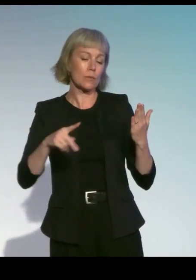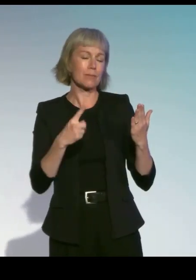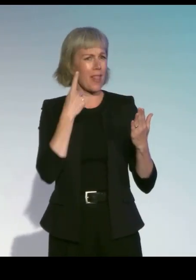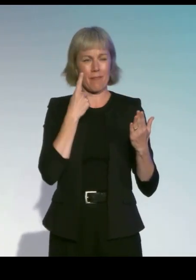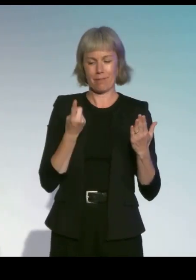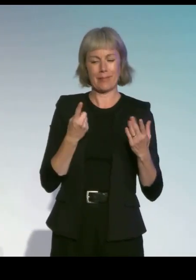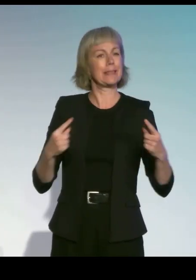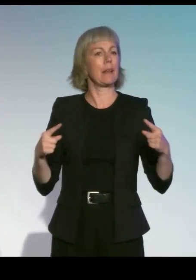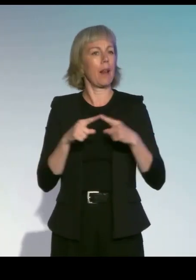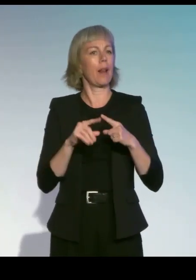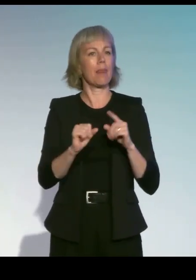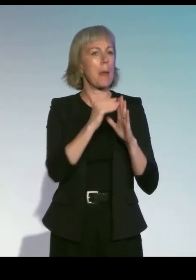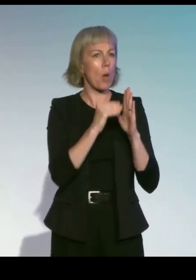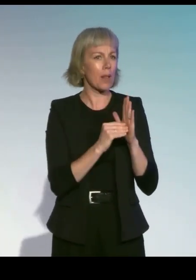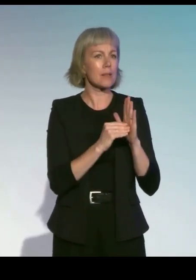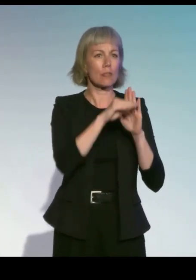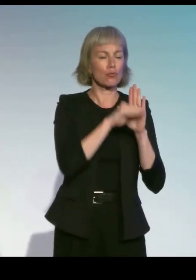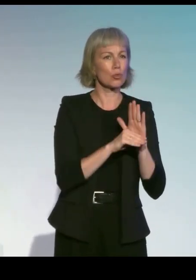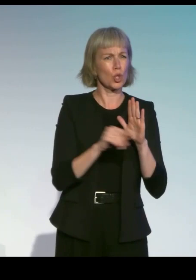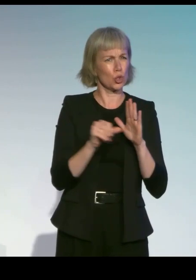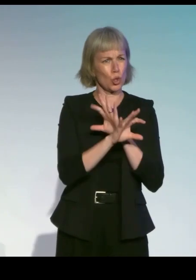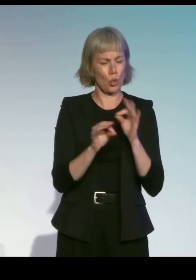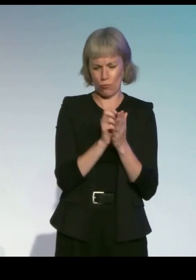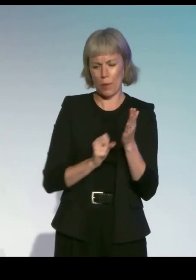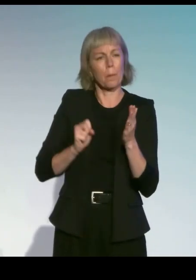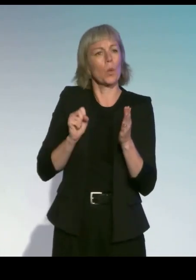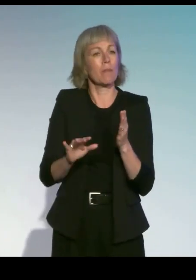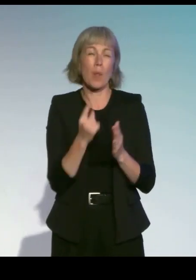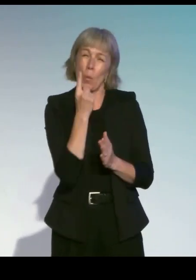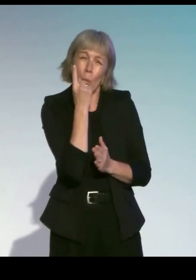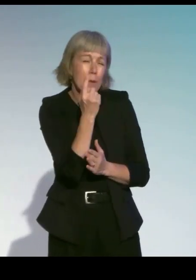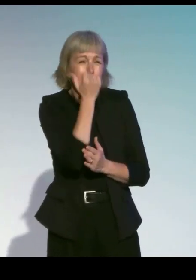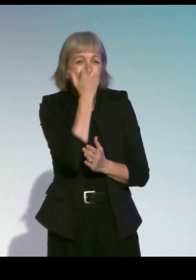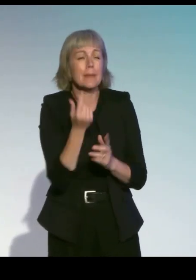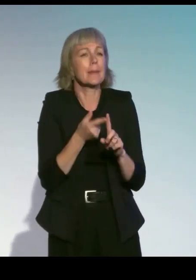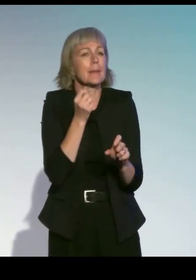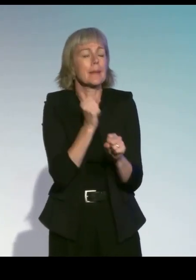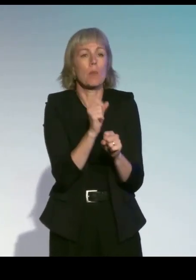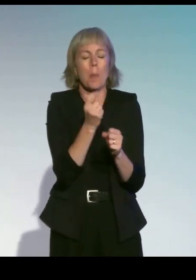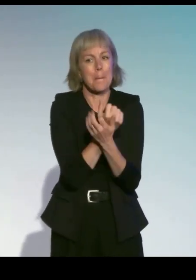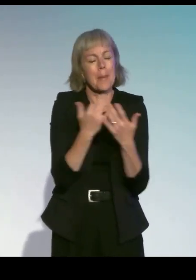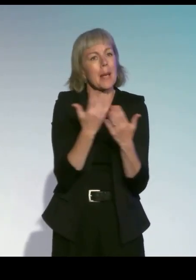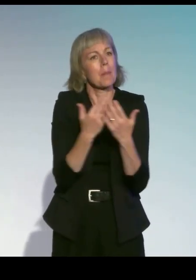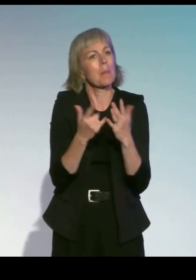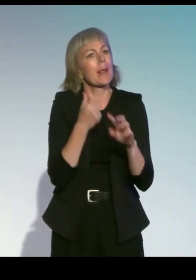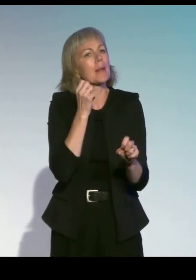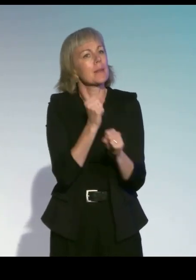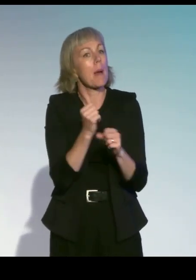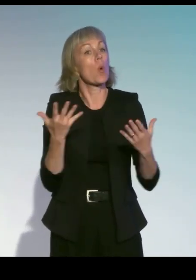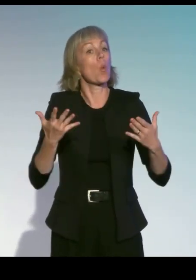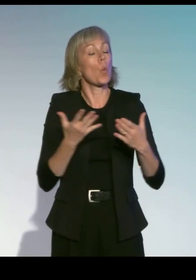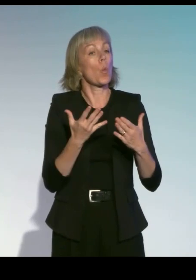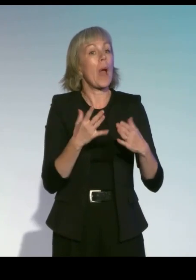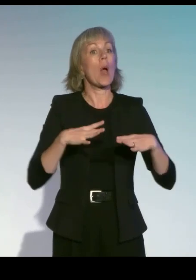did not violate those policies and should never have been removed in the first place. This is just one example among many. We know that platforms have